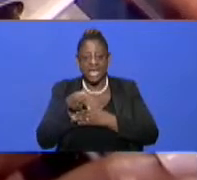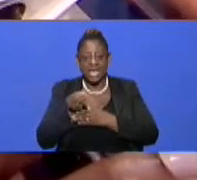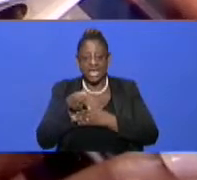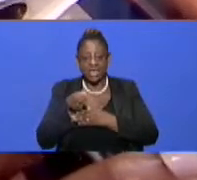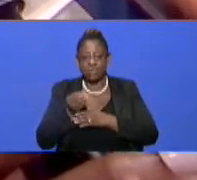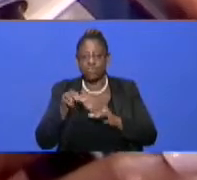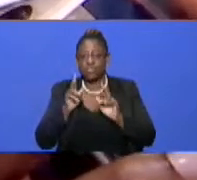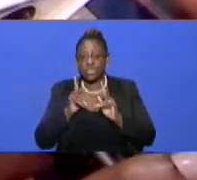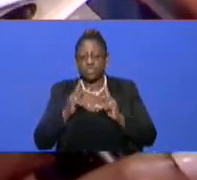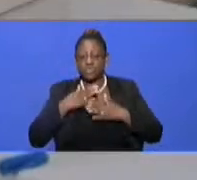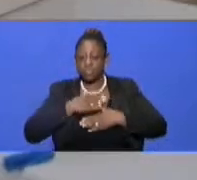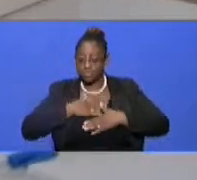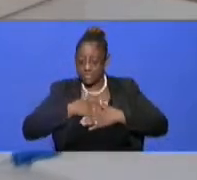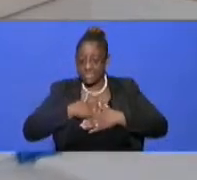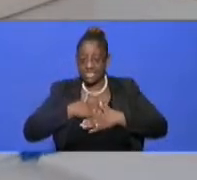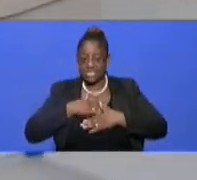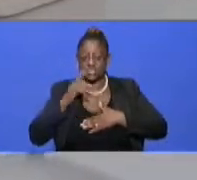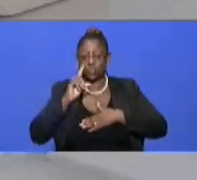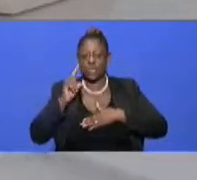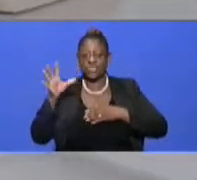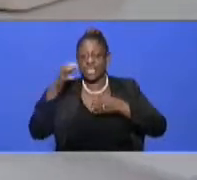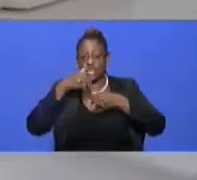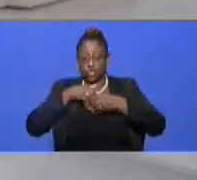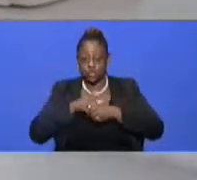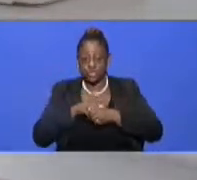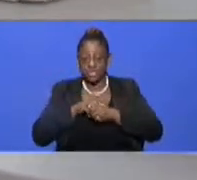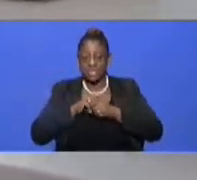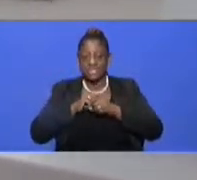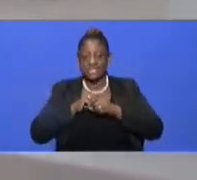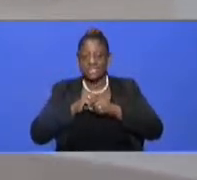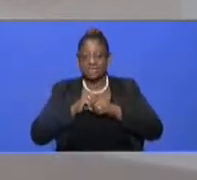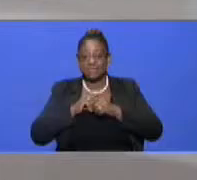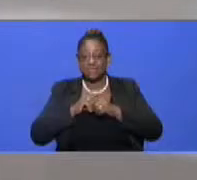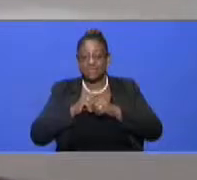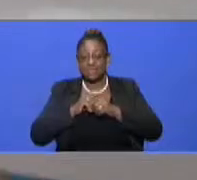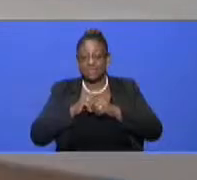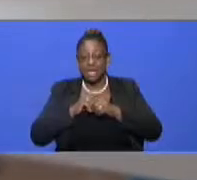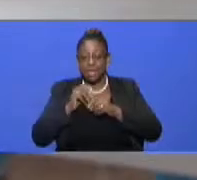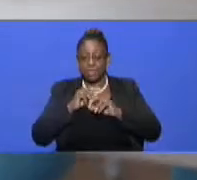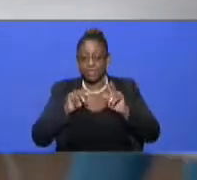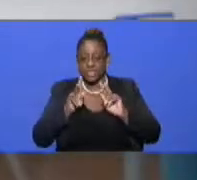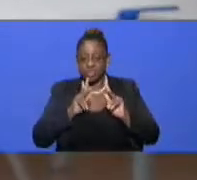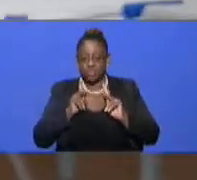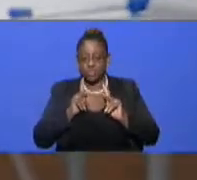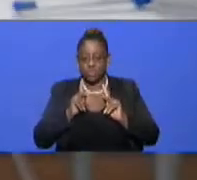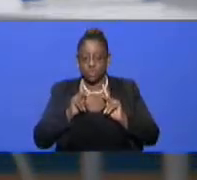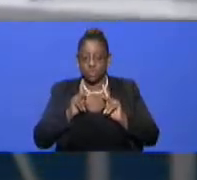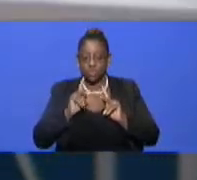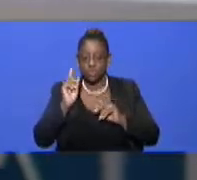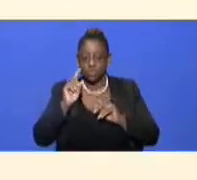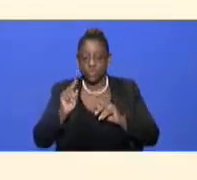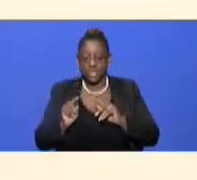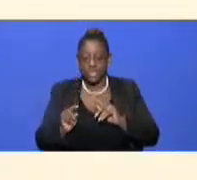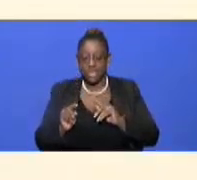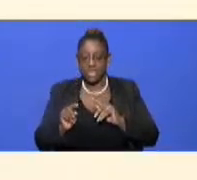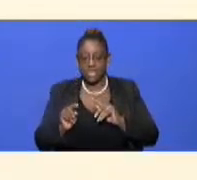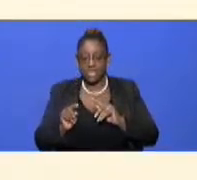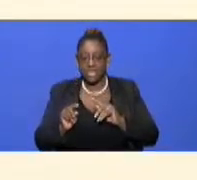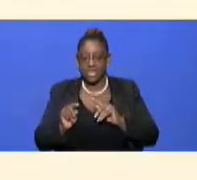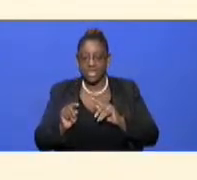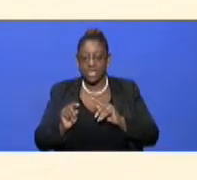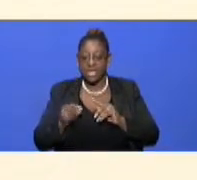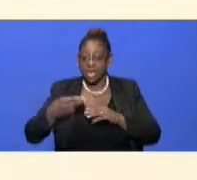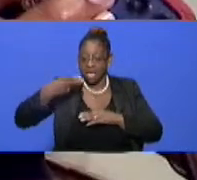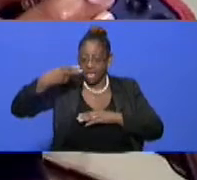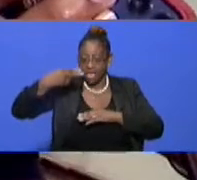that took them were very pleased. Her inclusion of disabled and differently abled people in the Public Services Professional Engagement Program has earned her